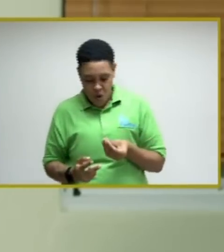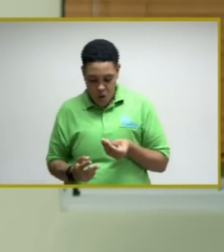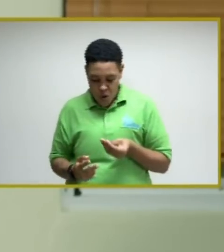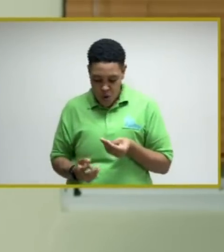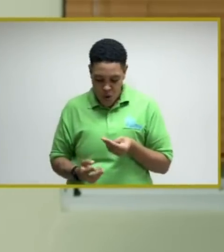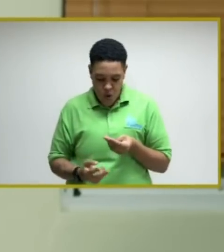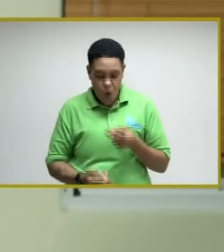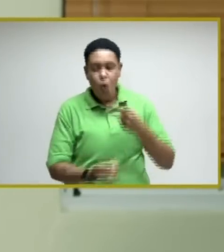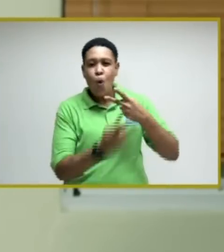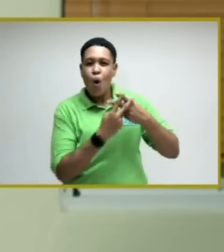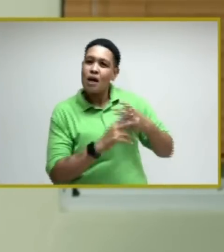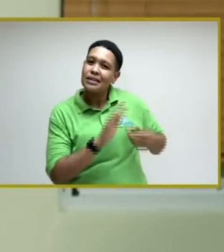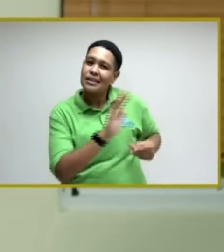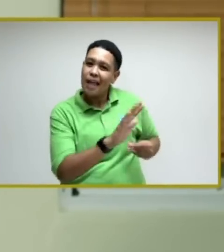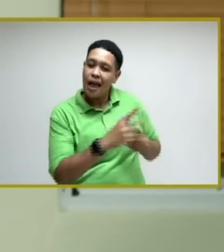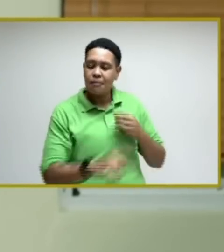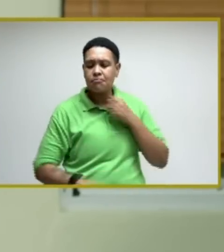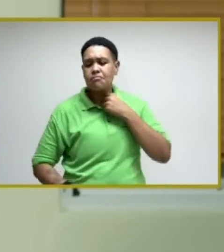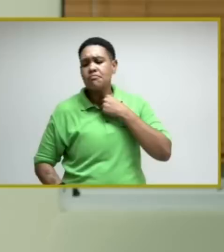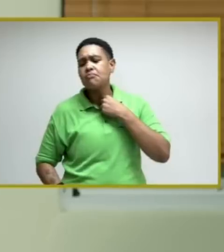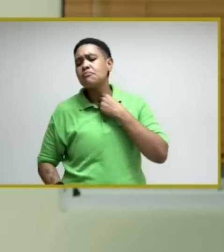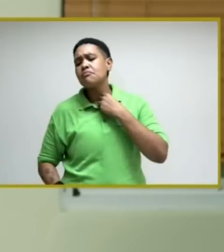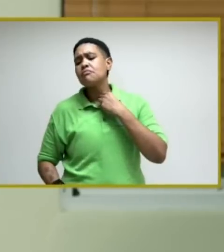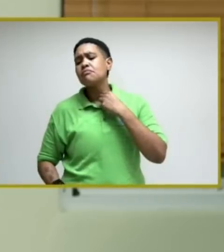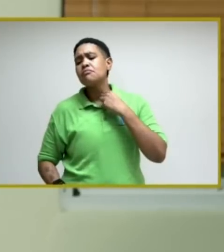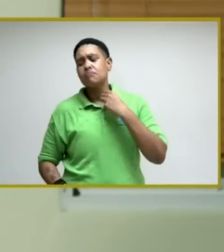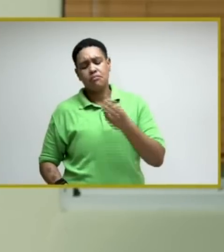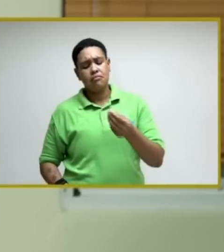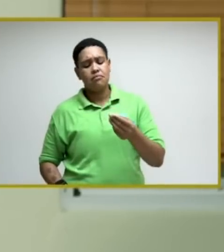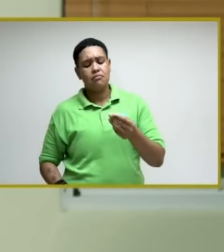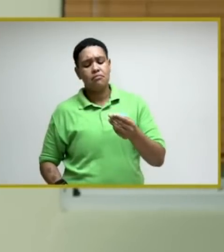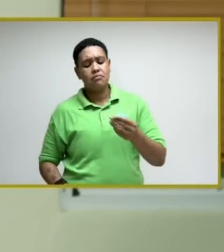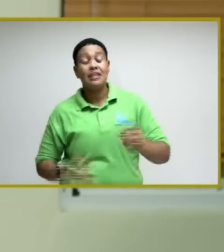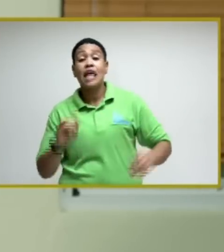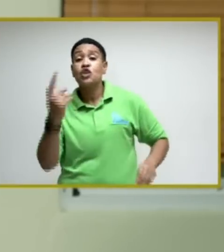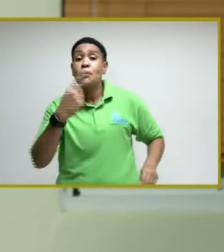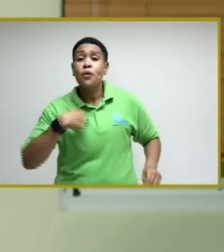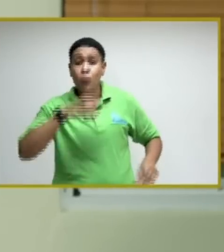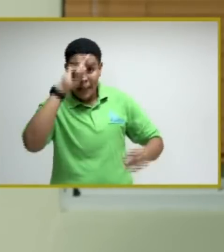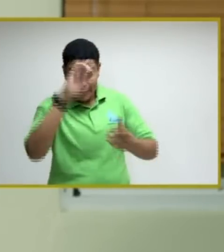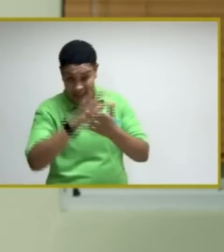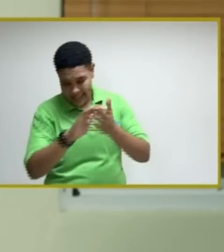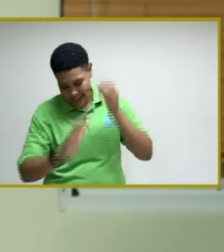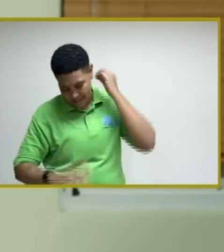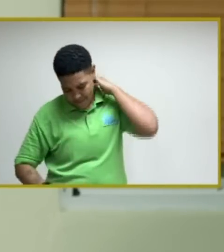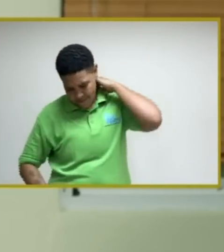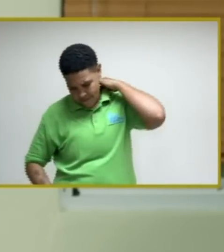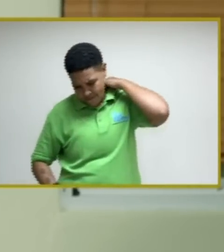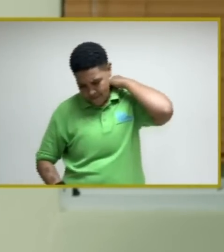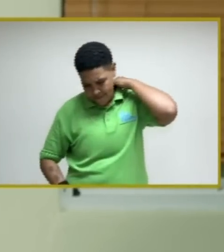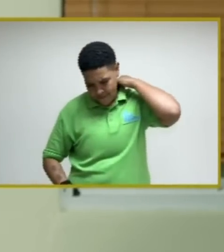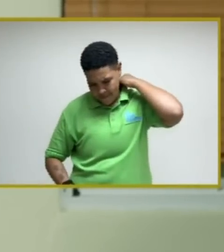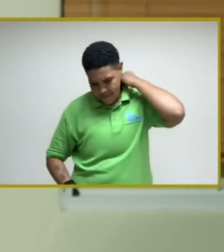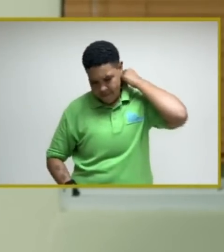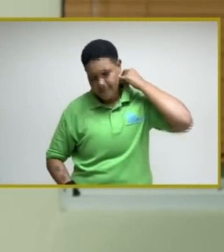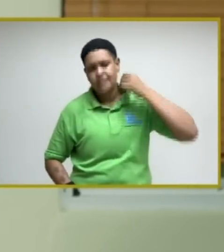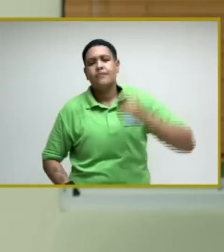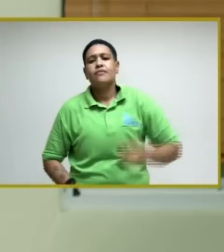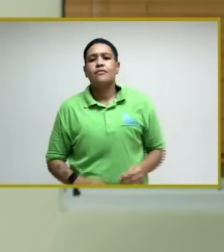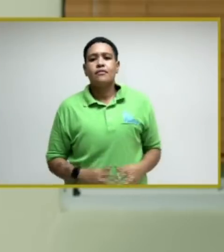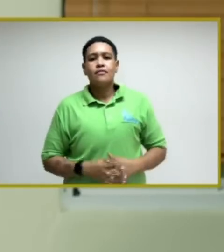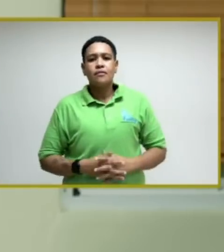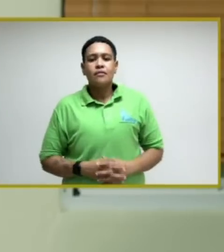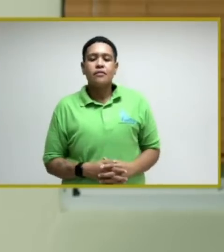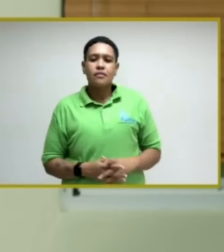So that is something that we believe in, that it is really